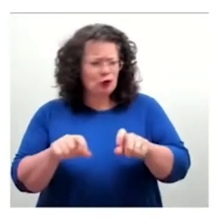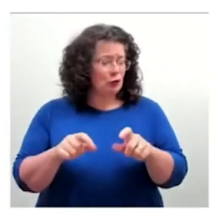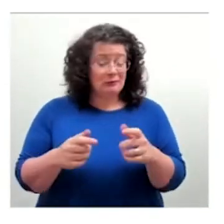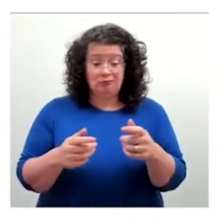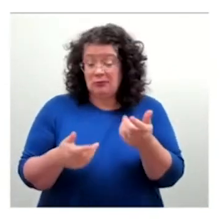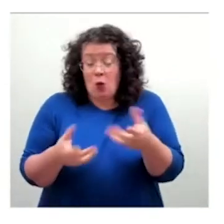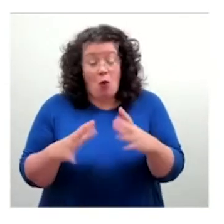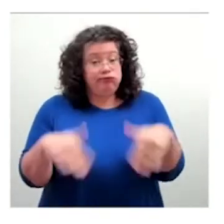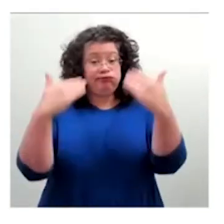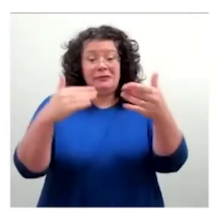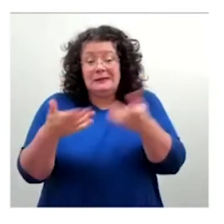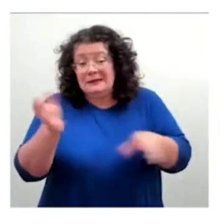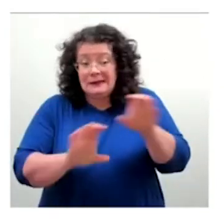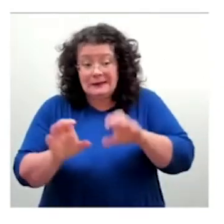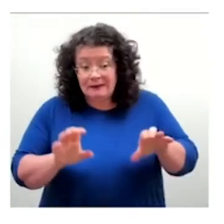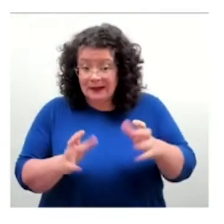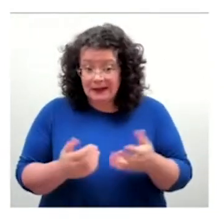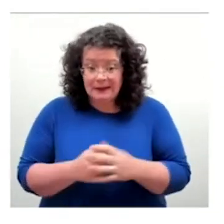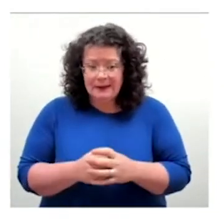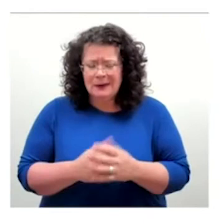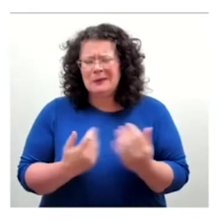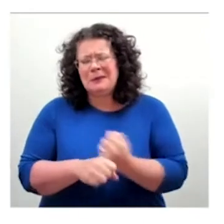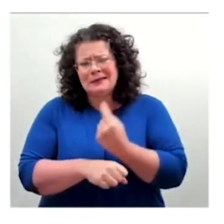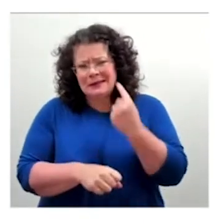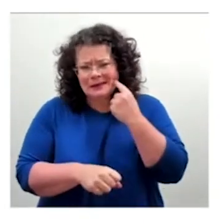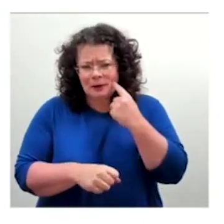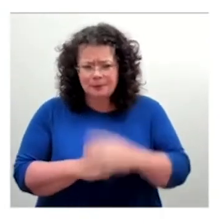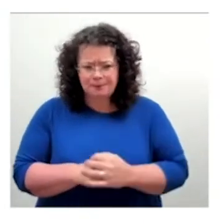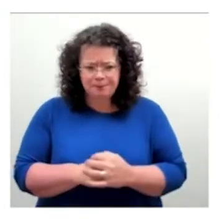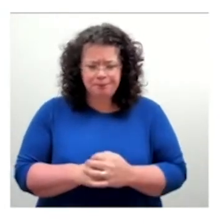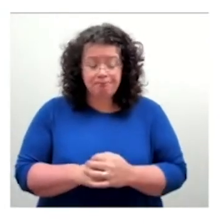accessible, whether you know there's somebody with a disability or not. As we know,